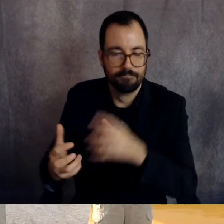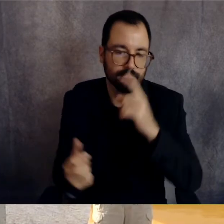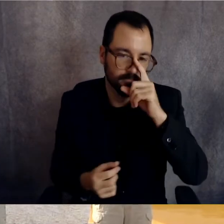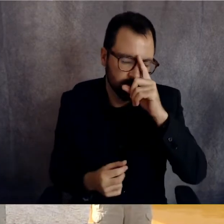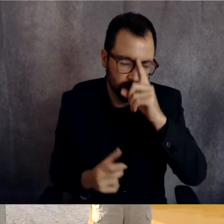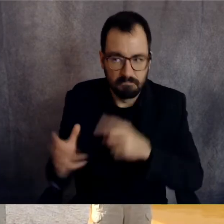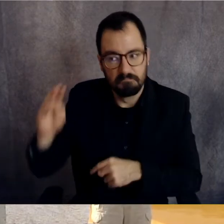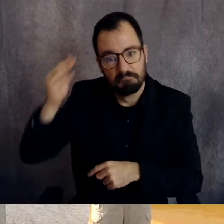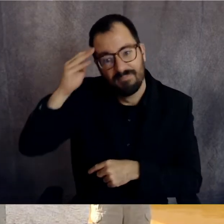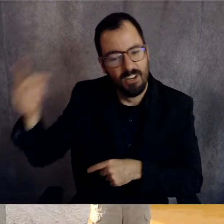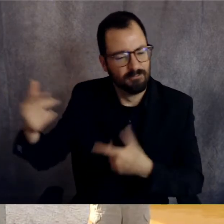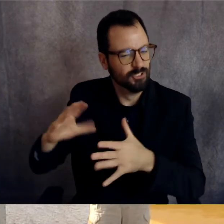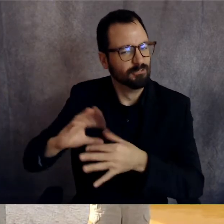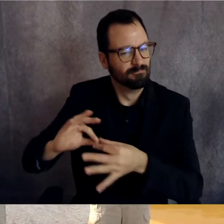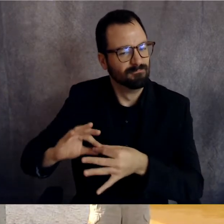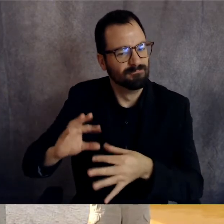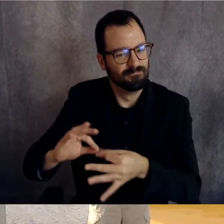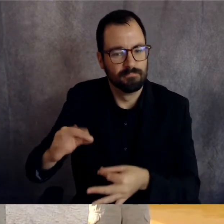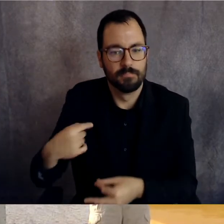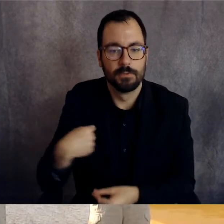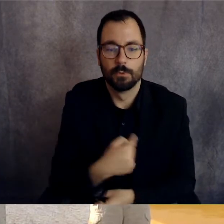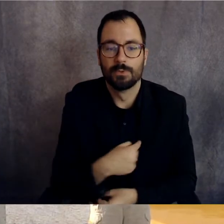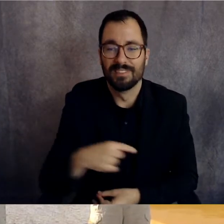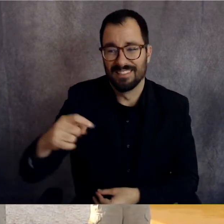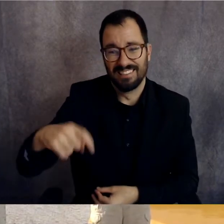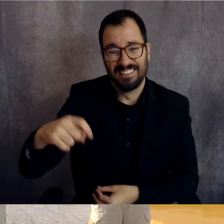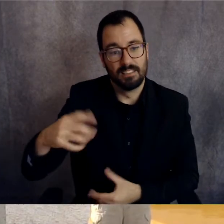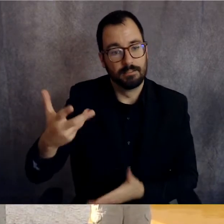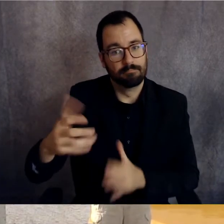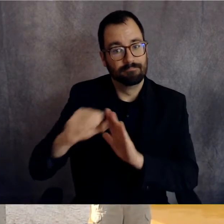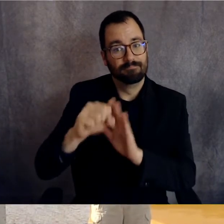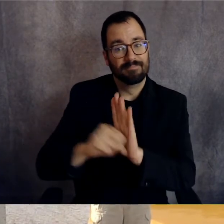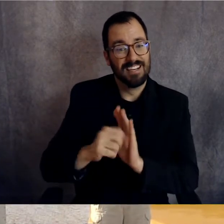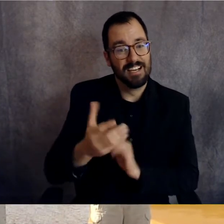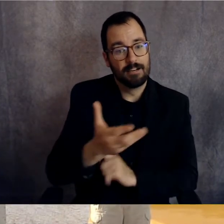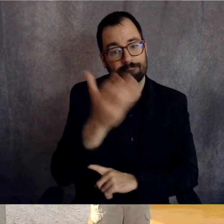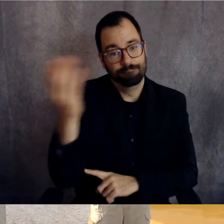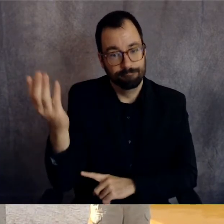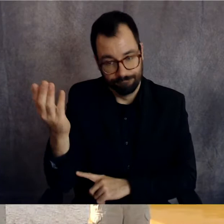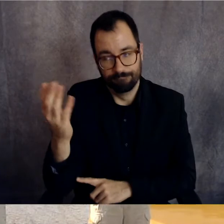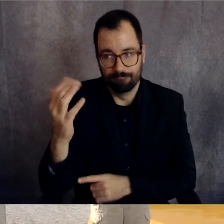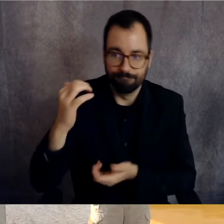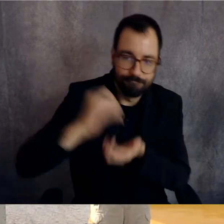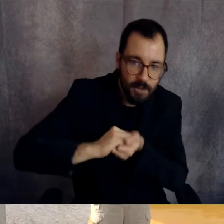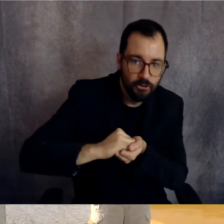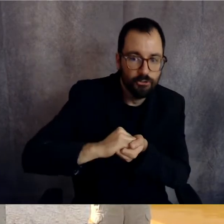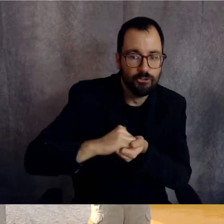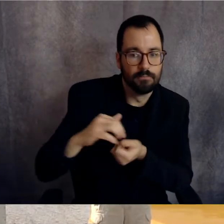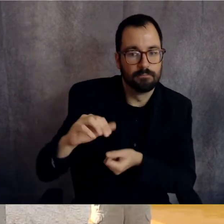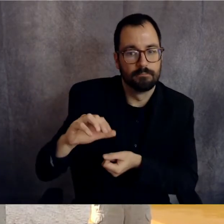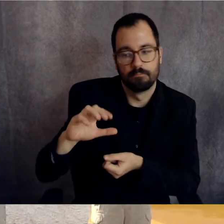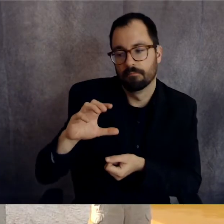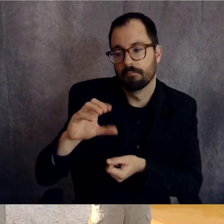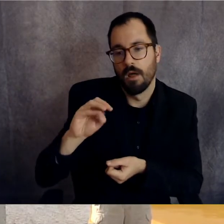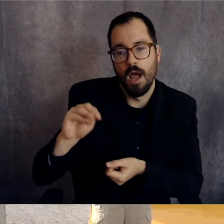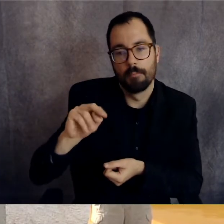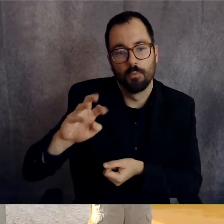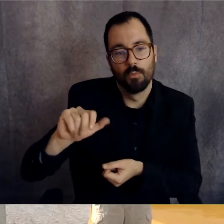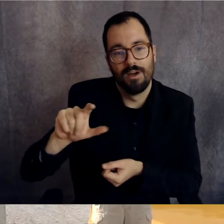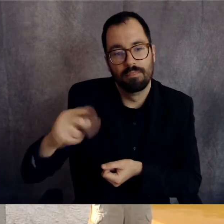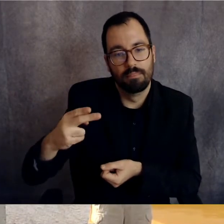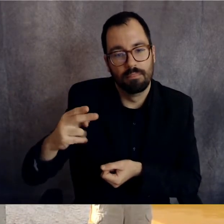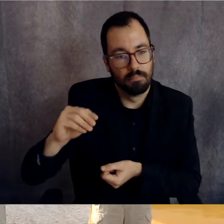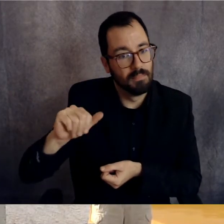need also for the Commonwealth, our partner, the Commonwealth, to bring on additional beds